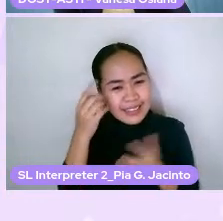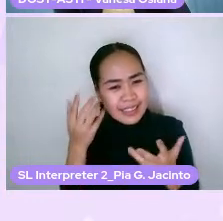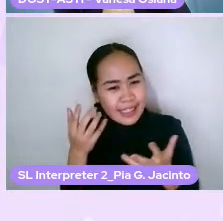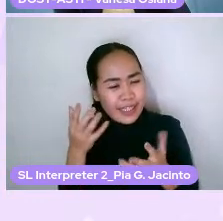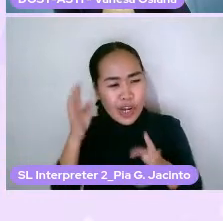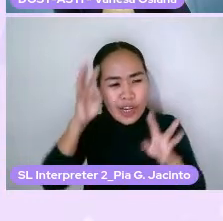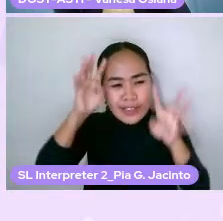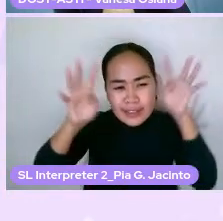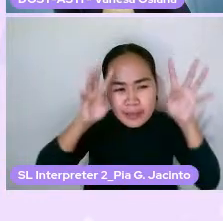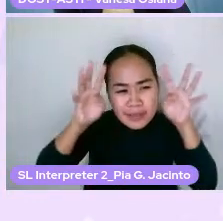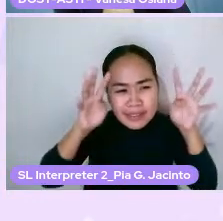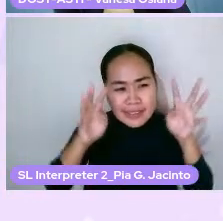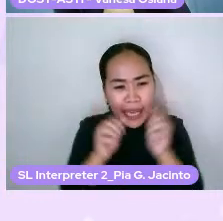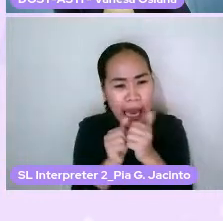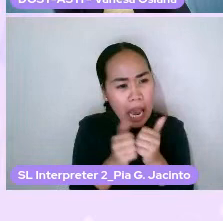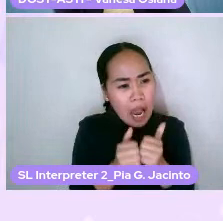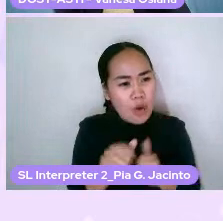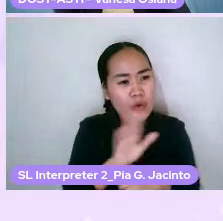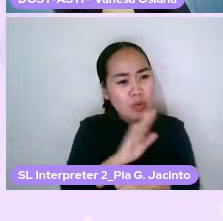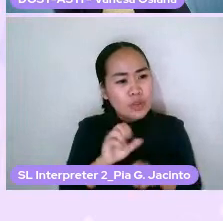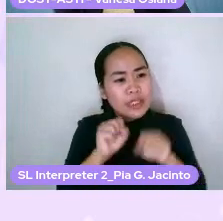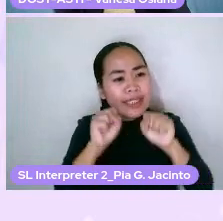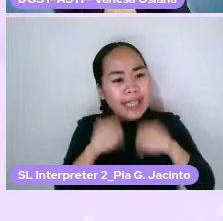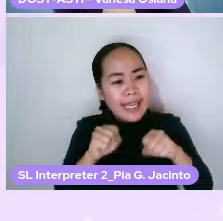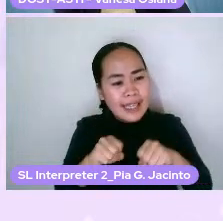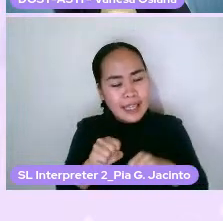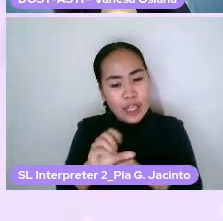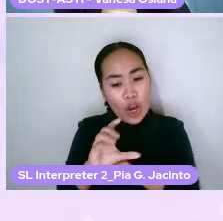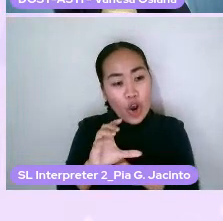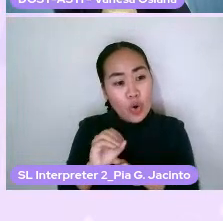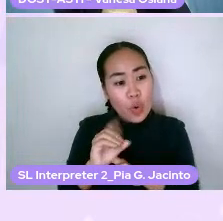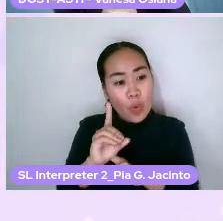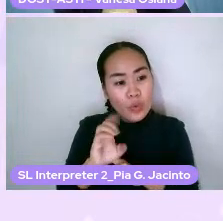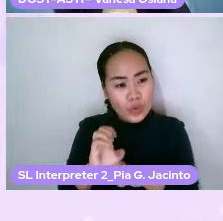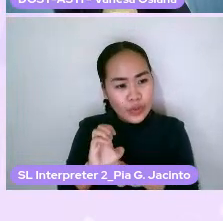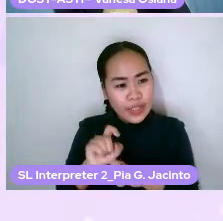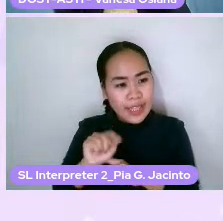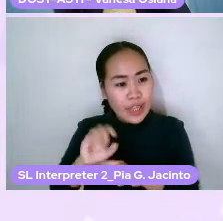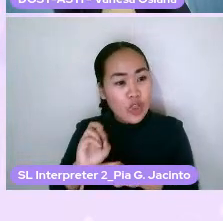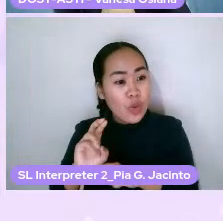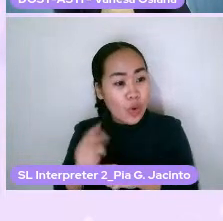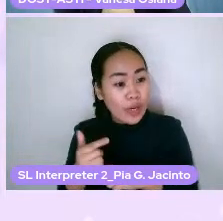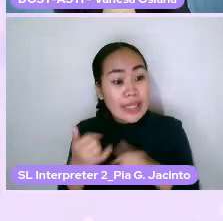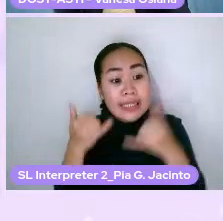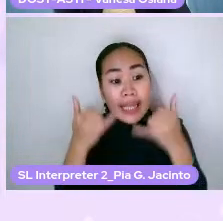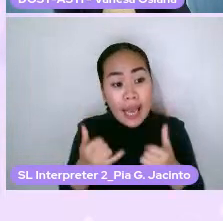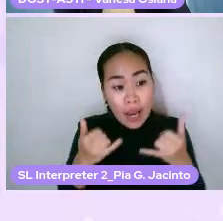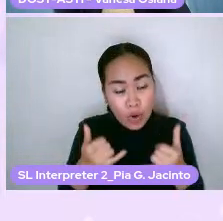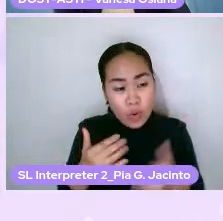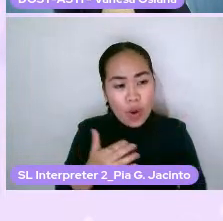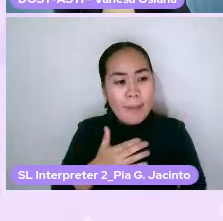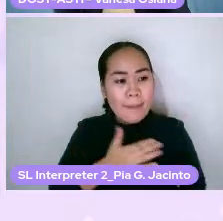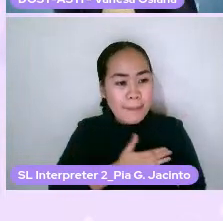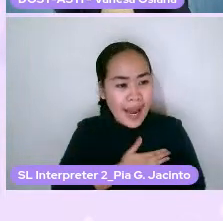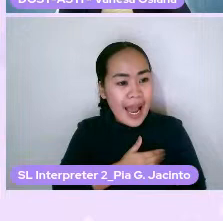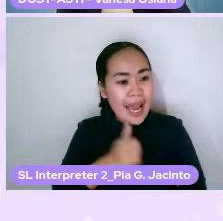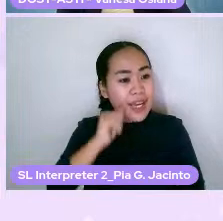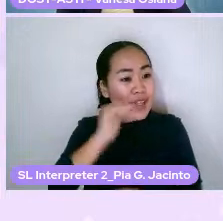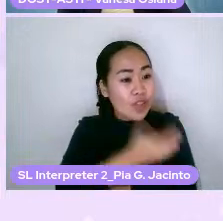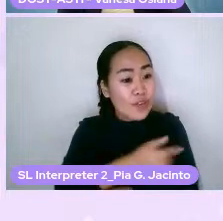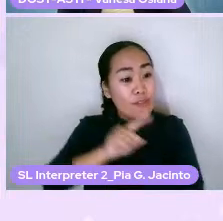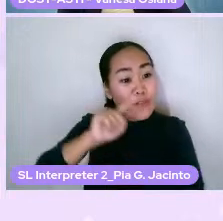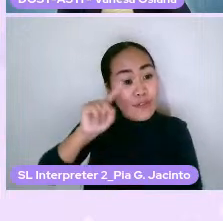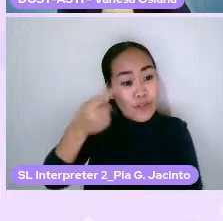of code.org. And now our eldest daughter is currently one of the student volunteers in